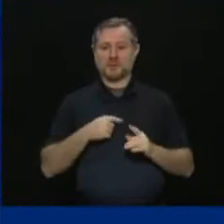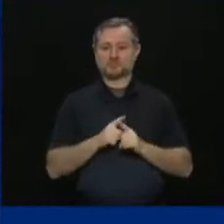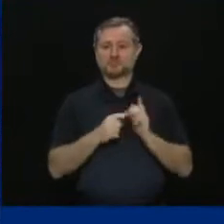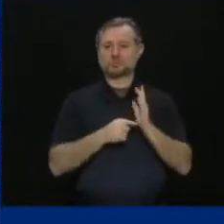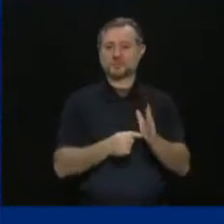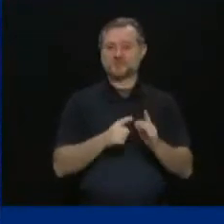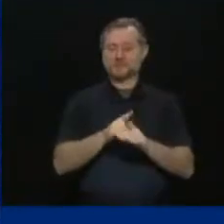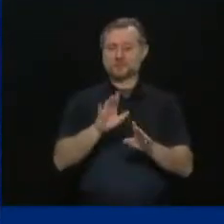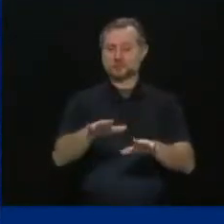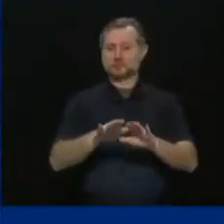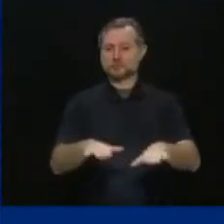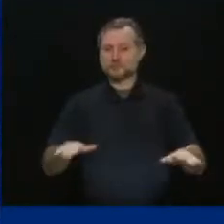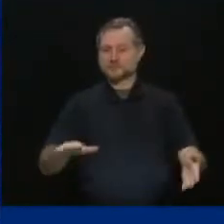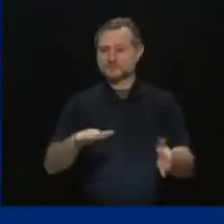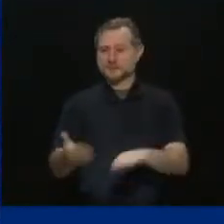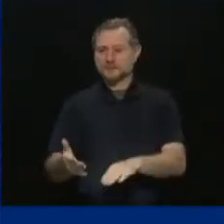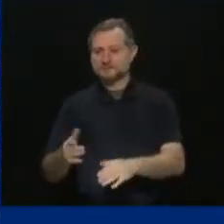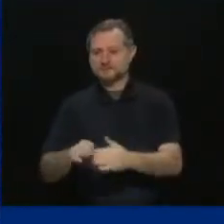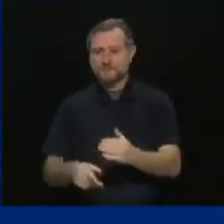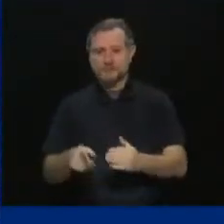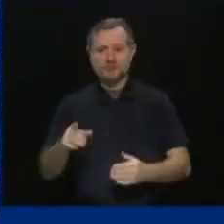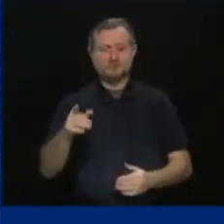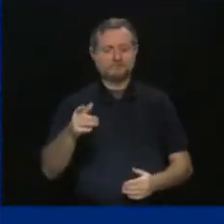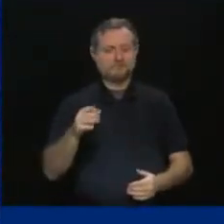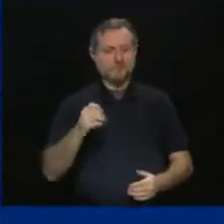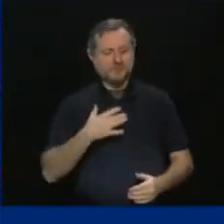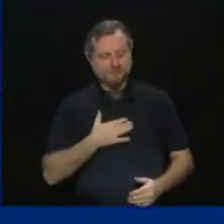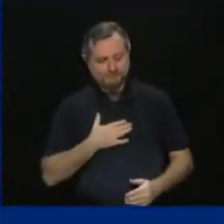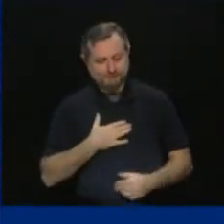is what I say, excuse me.